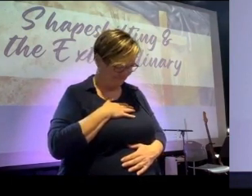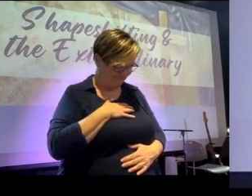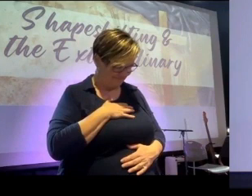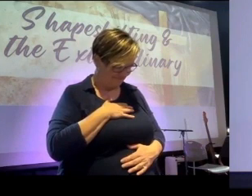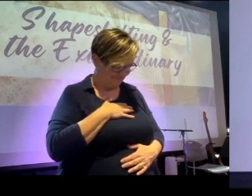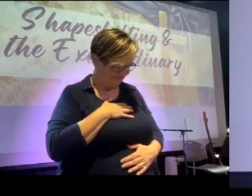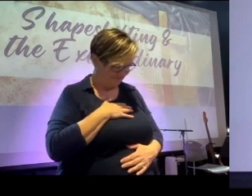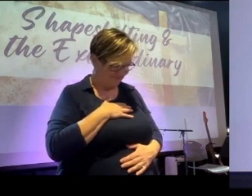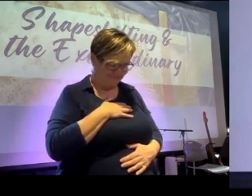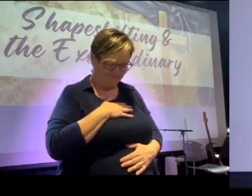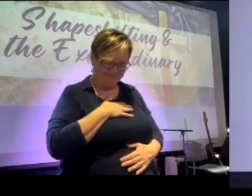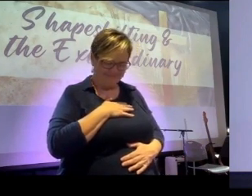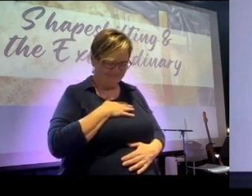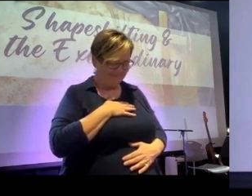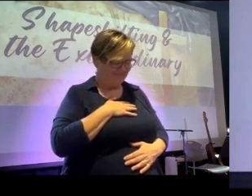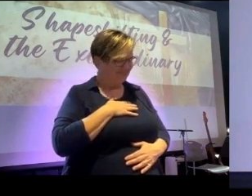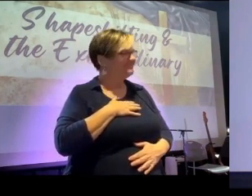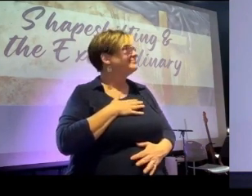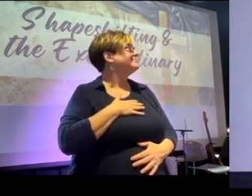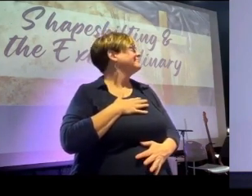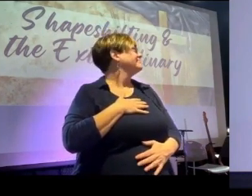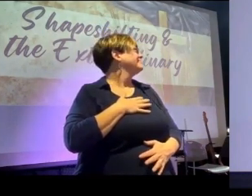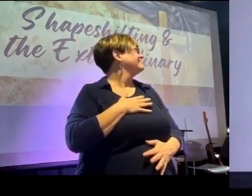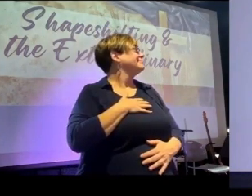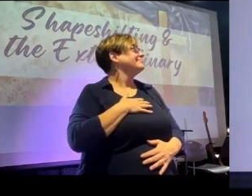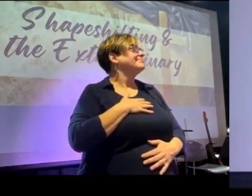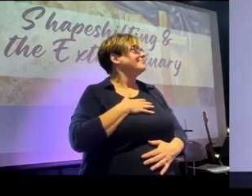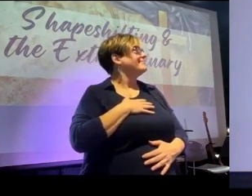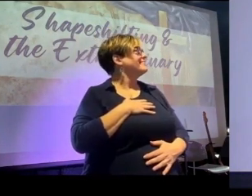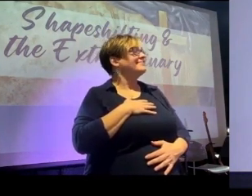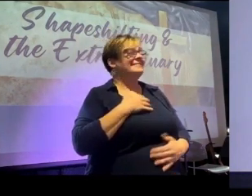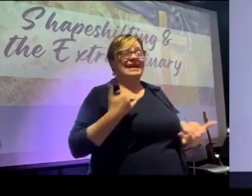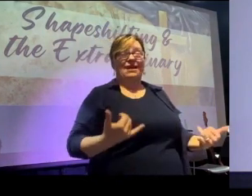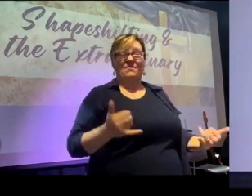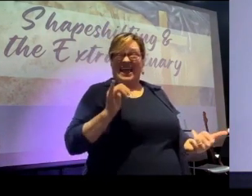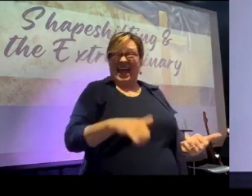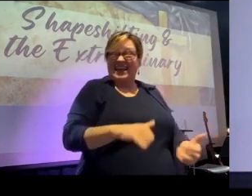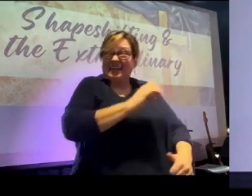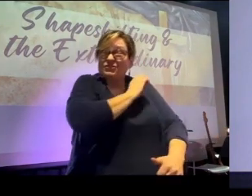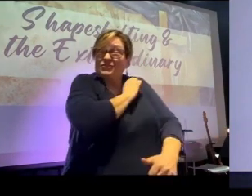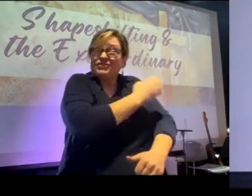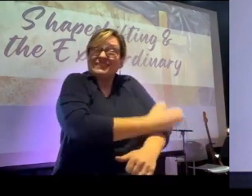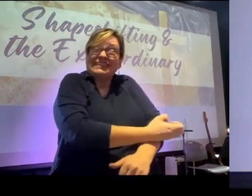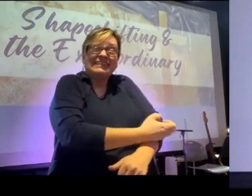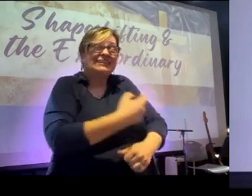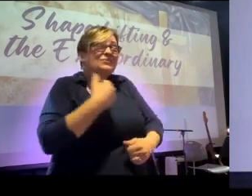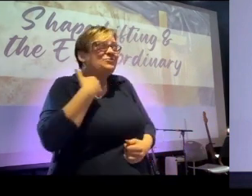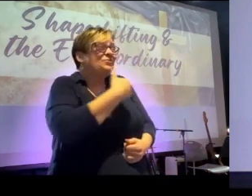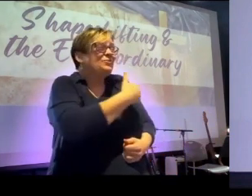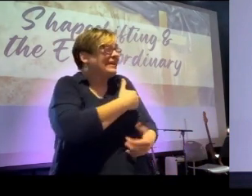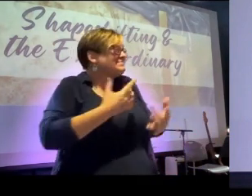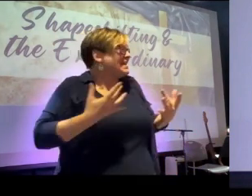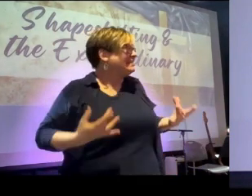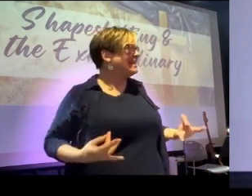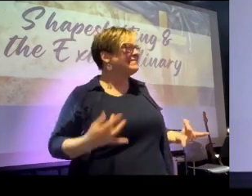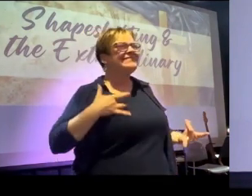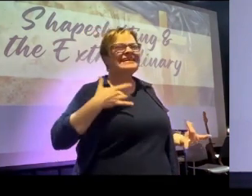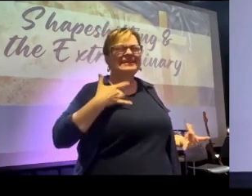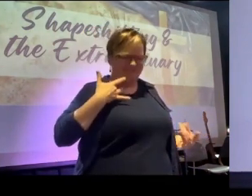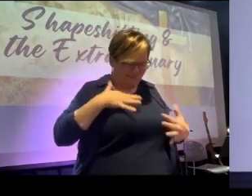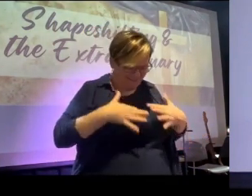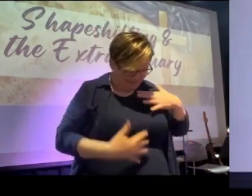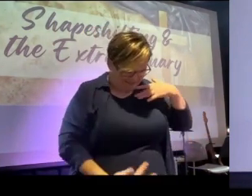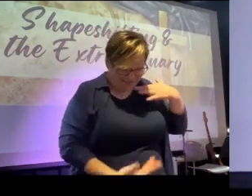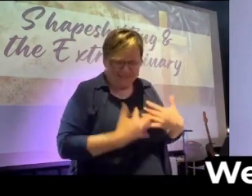We extend this meditative state. We stay with it. We are it. We feel in the